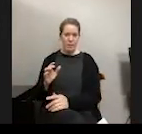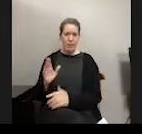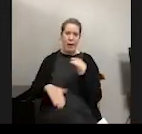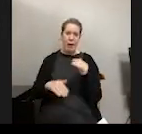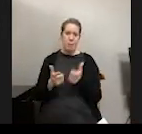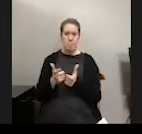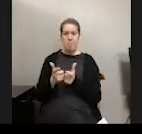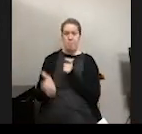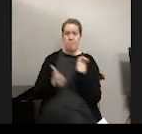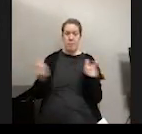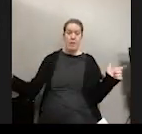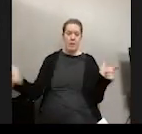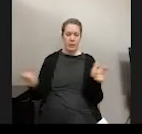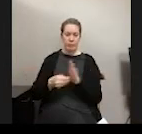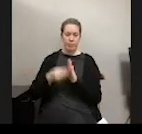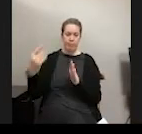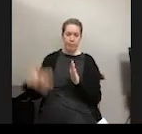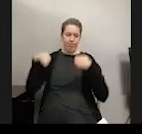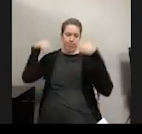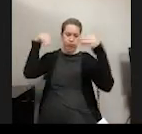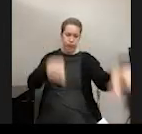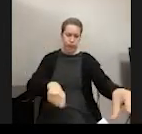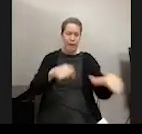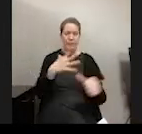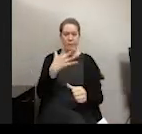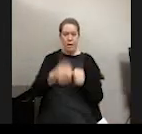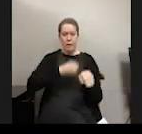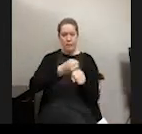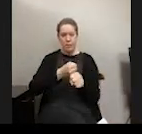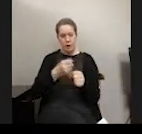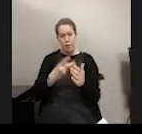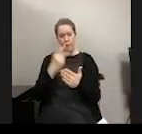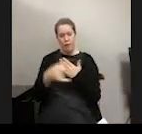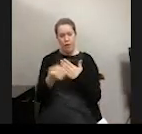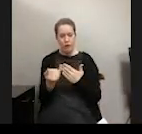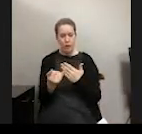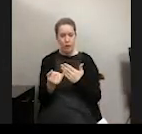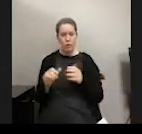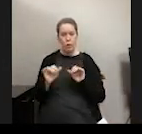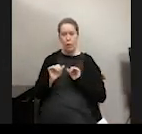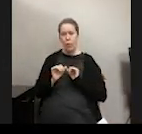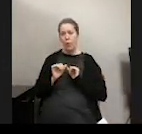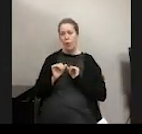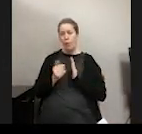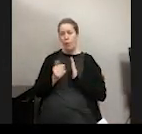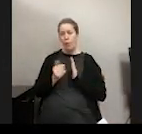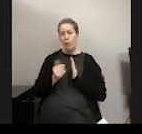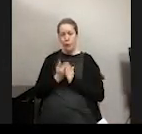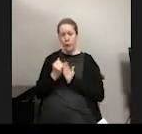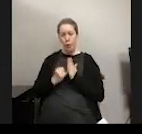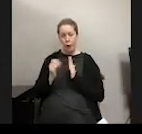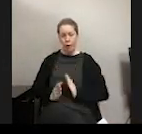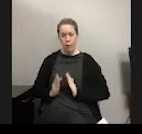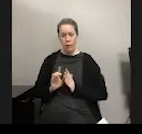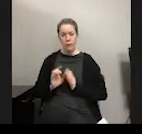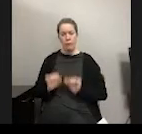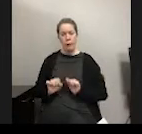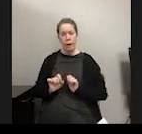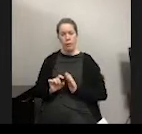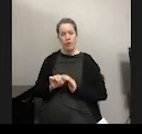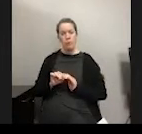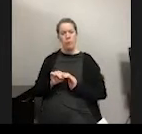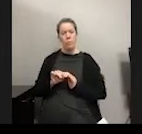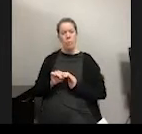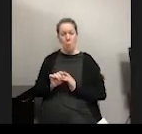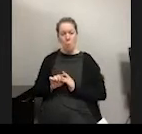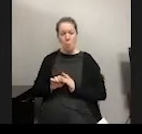5-year long projects, so that there's a way for people to kind of ease their way into it a little bit. In some ways, that's what the Toronto Sculpture Garden